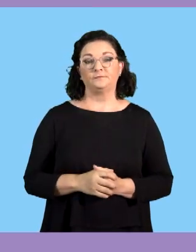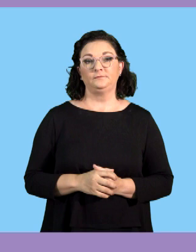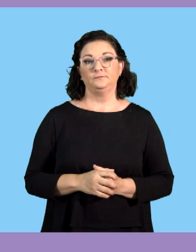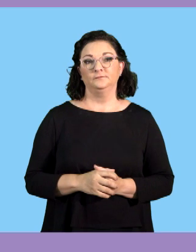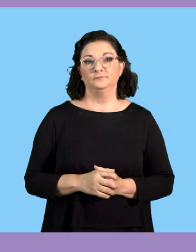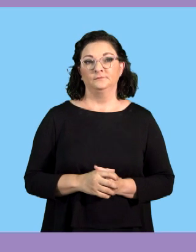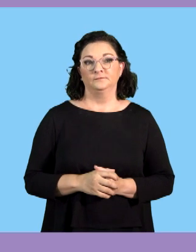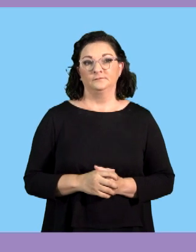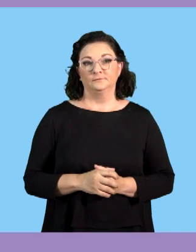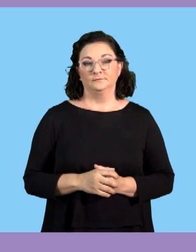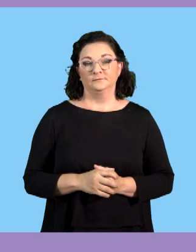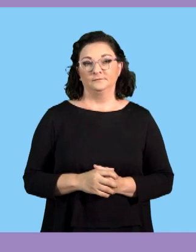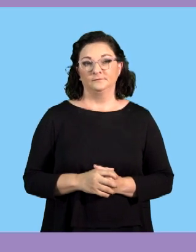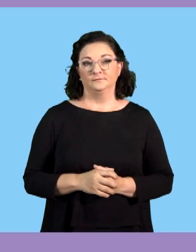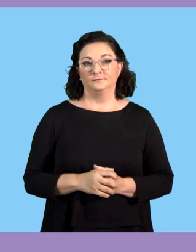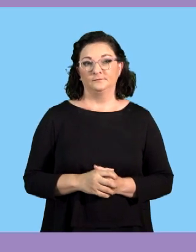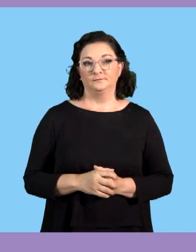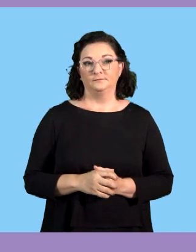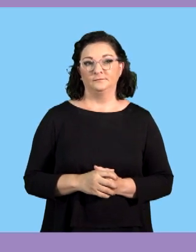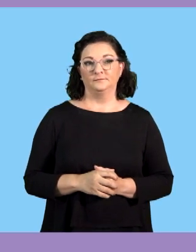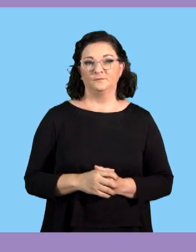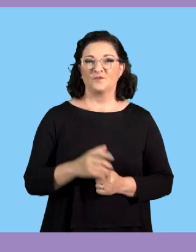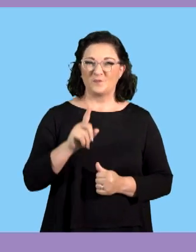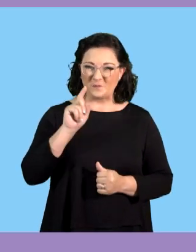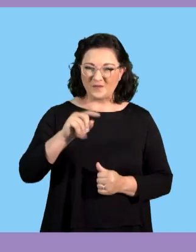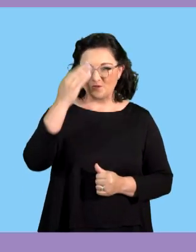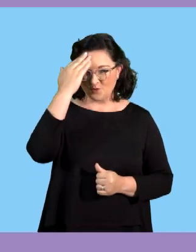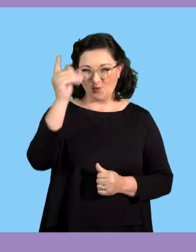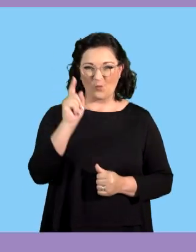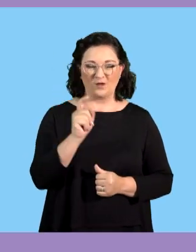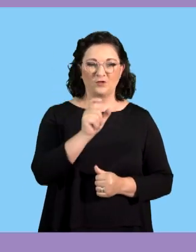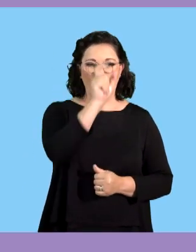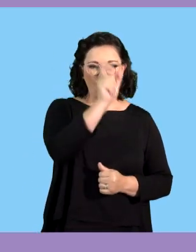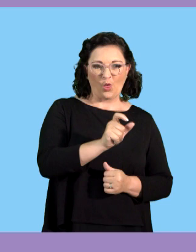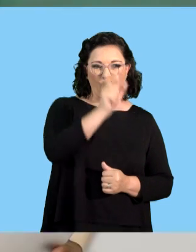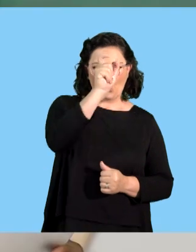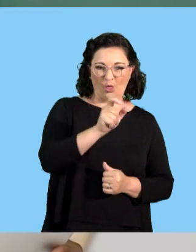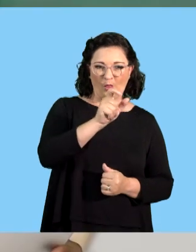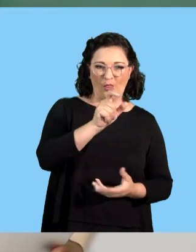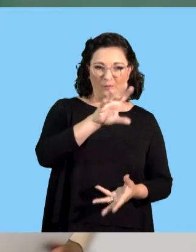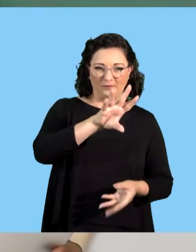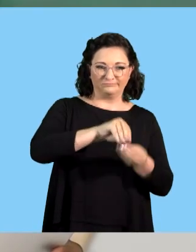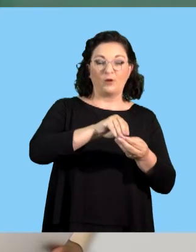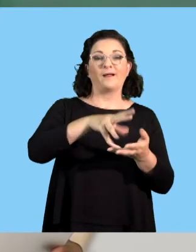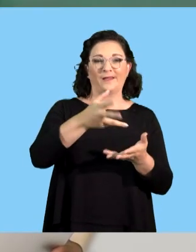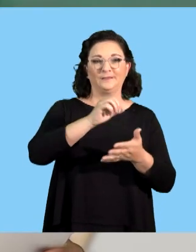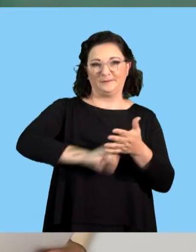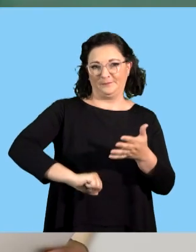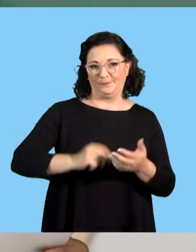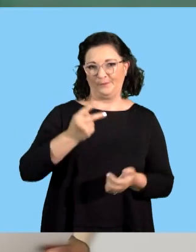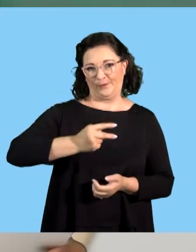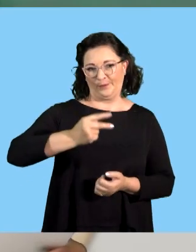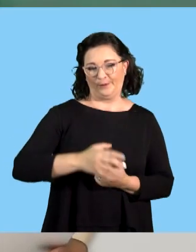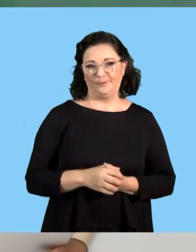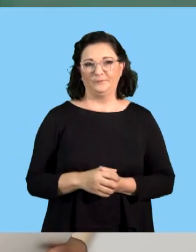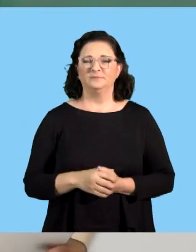You should know how to use column addition for addition and subtraction. But